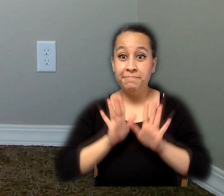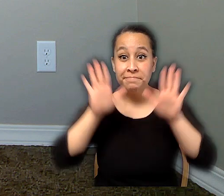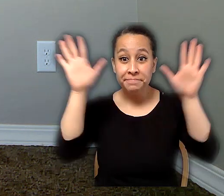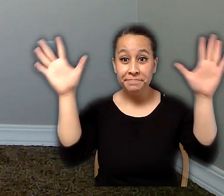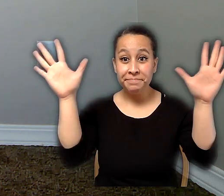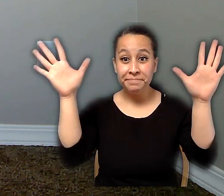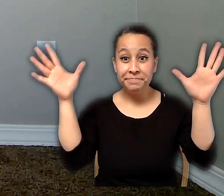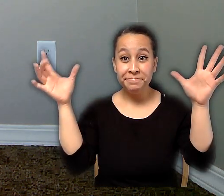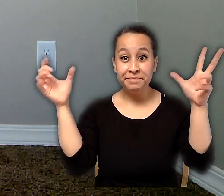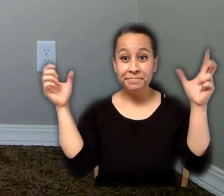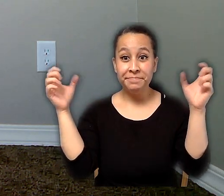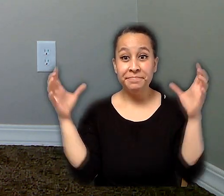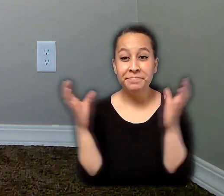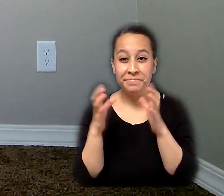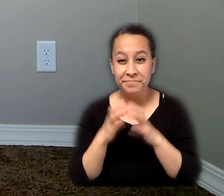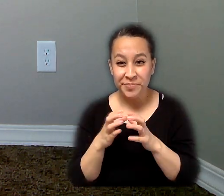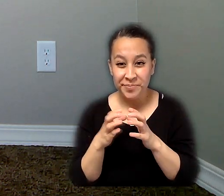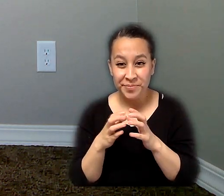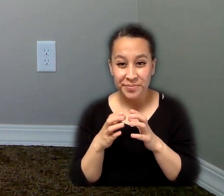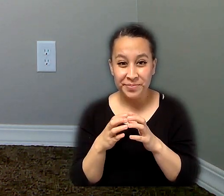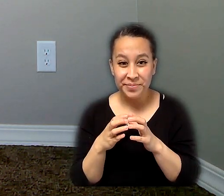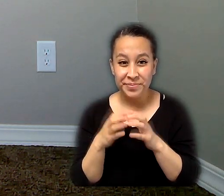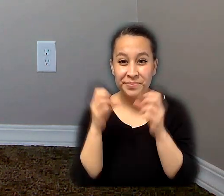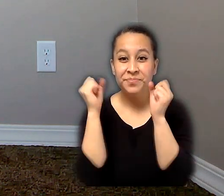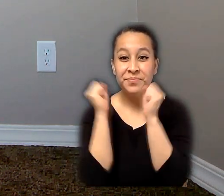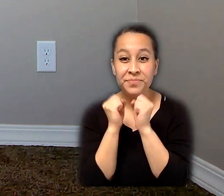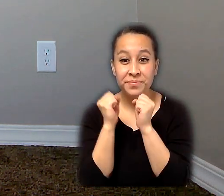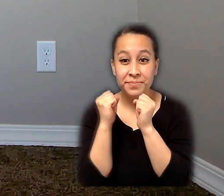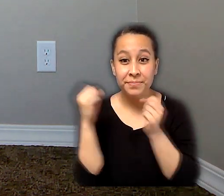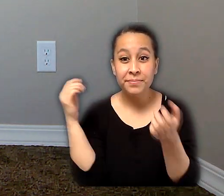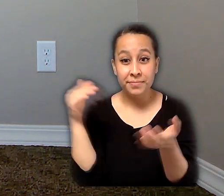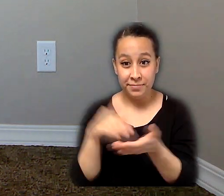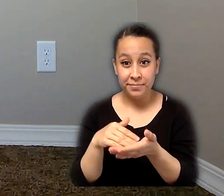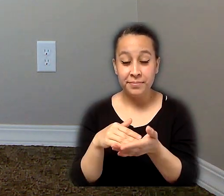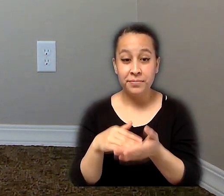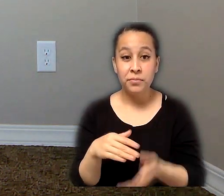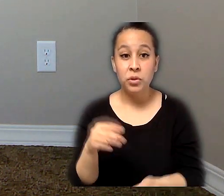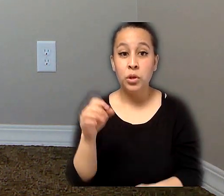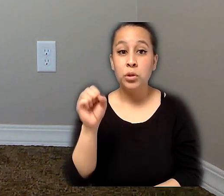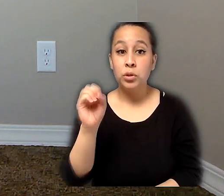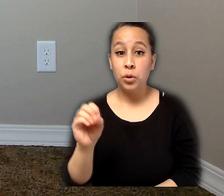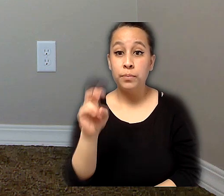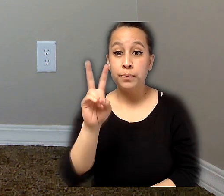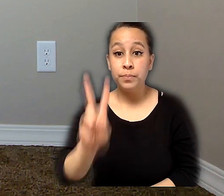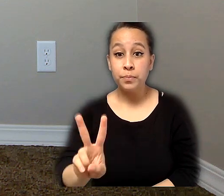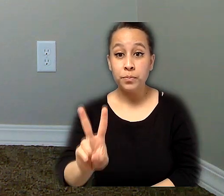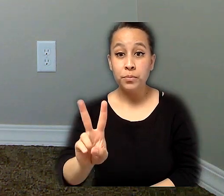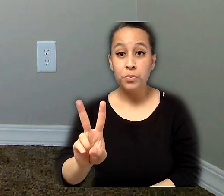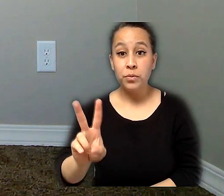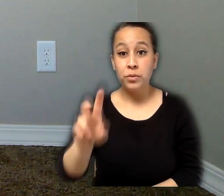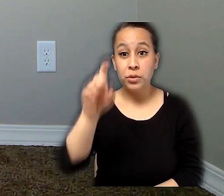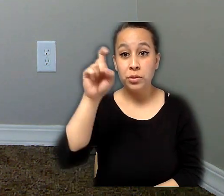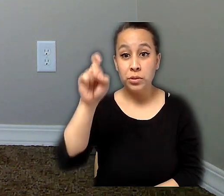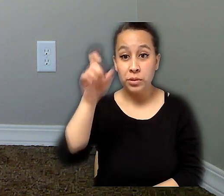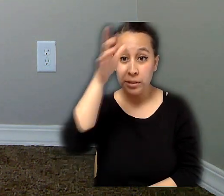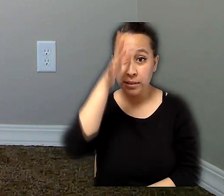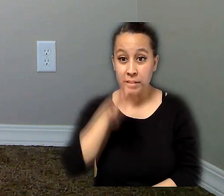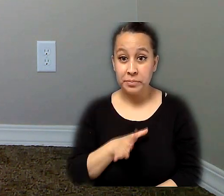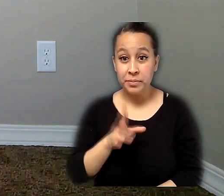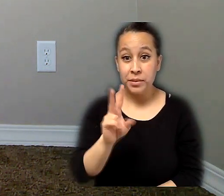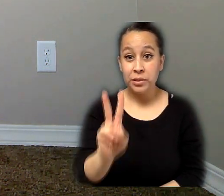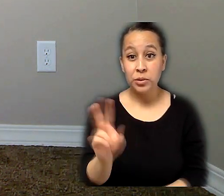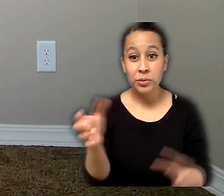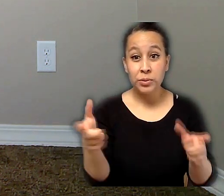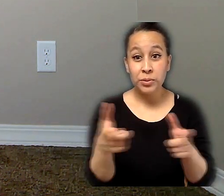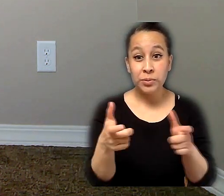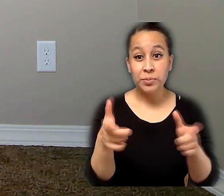back down into a tiny little ball. Okay? So we do two X-Men, two tiny little balls.